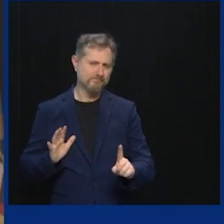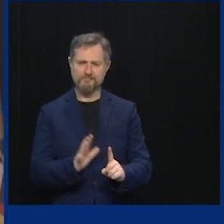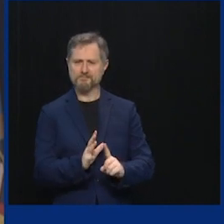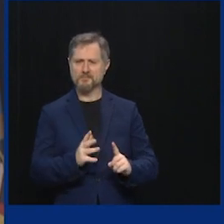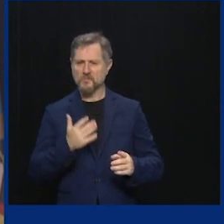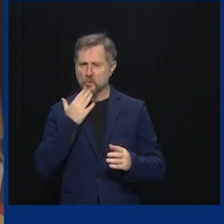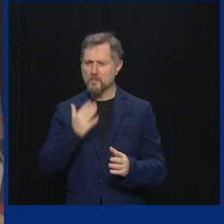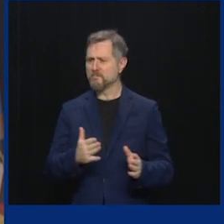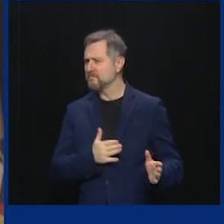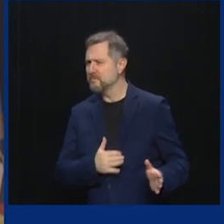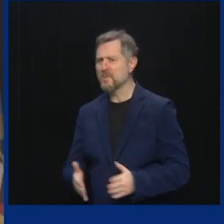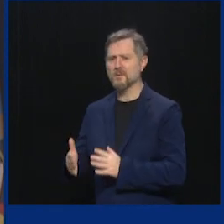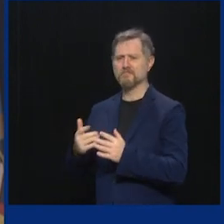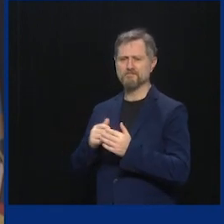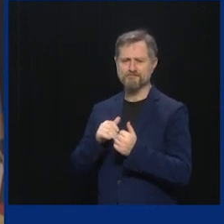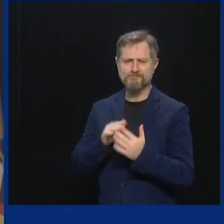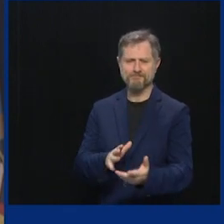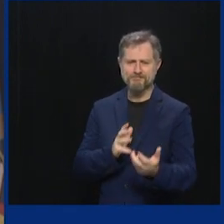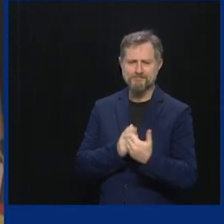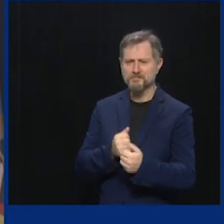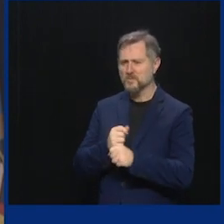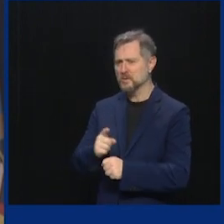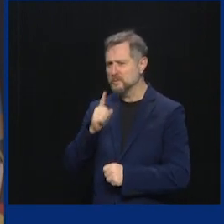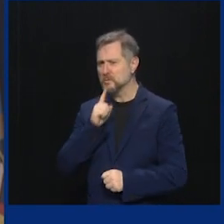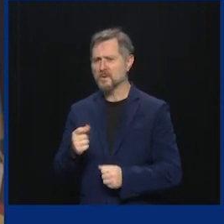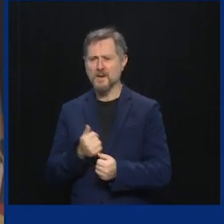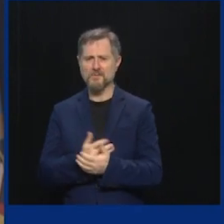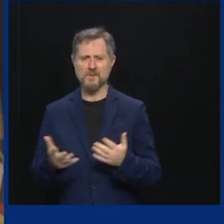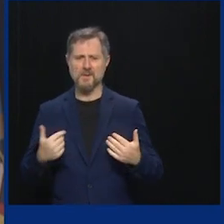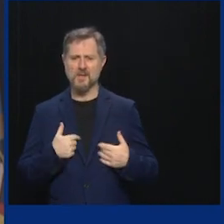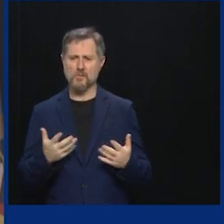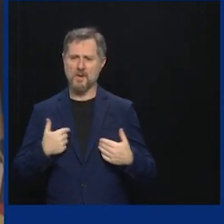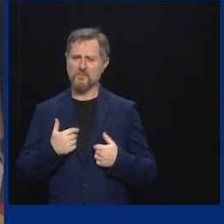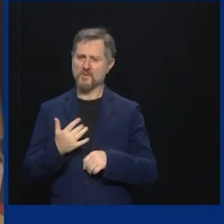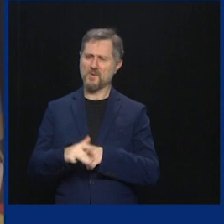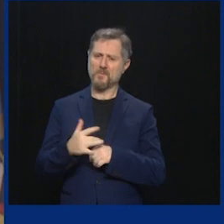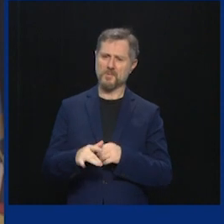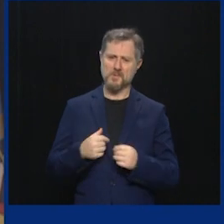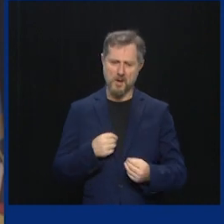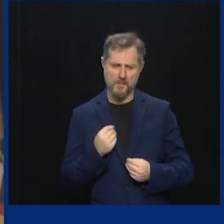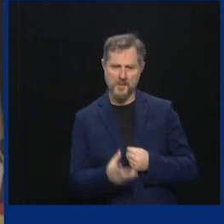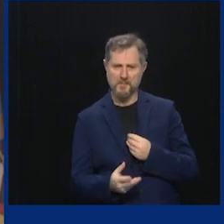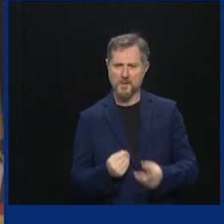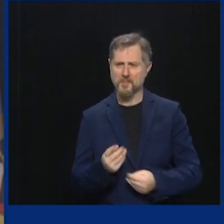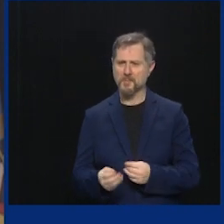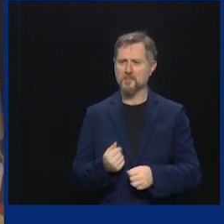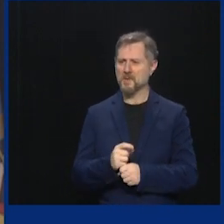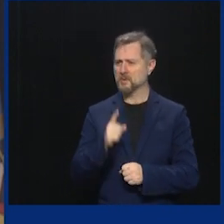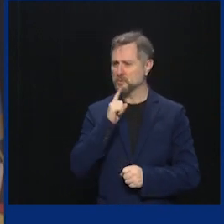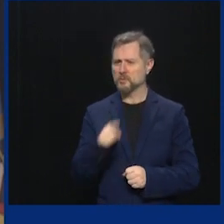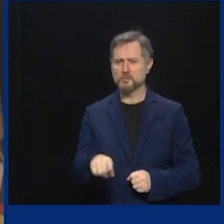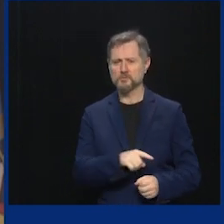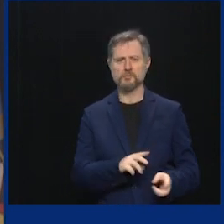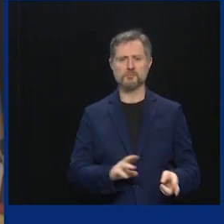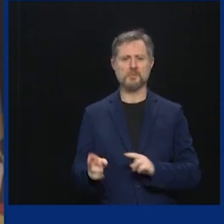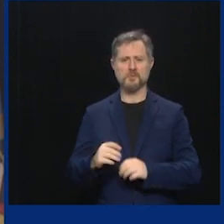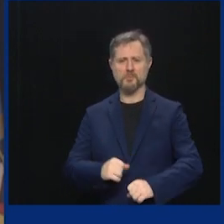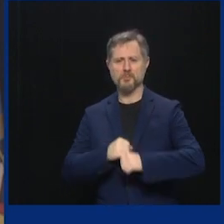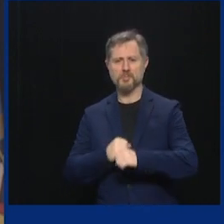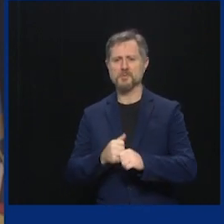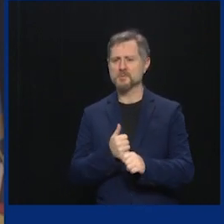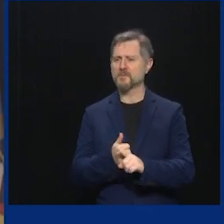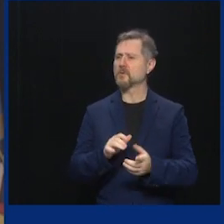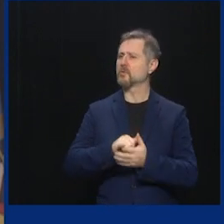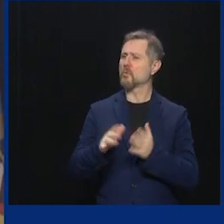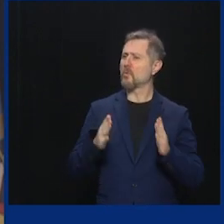make sure that we're doing everything that we have at our disposal and making sure that we leave no stone unturned in terms of protecting the health of New Yorkers.